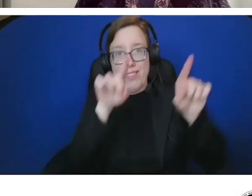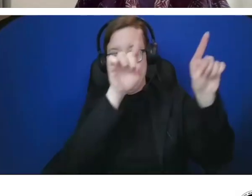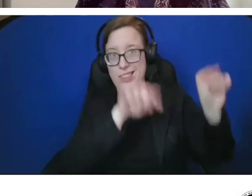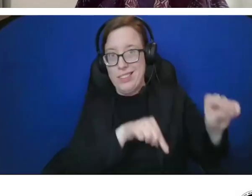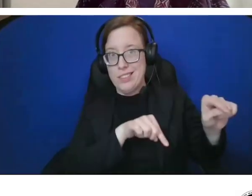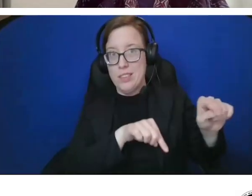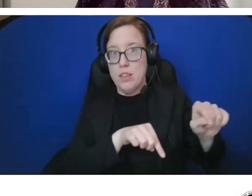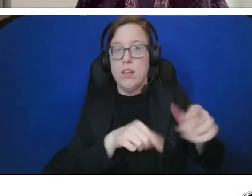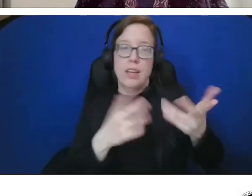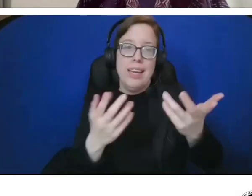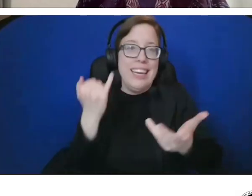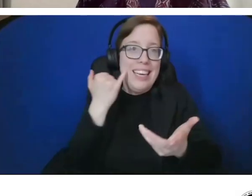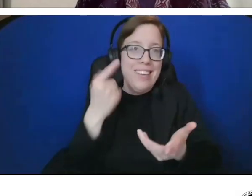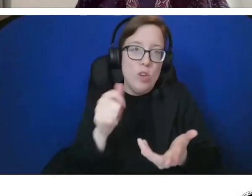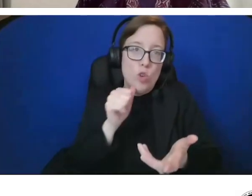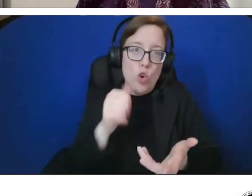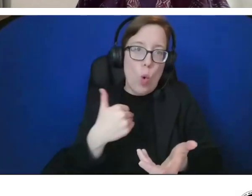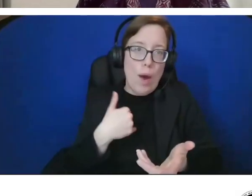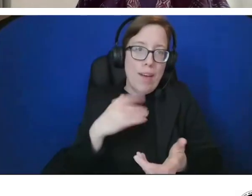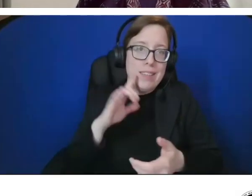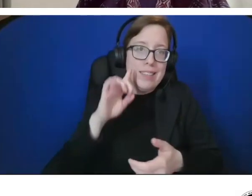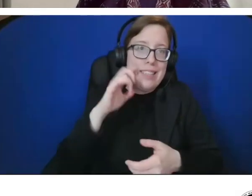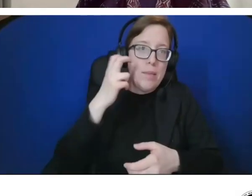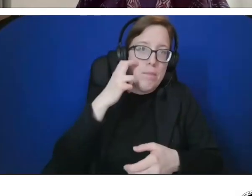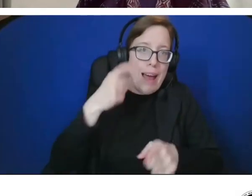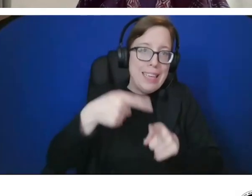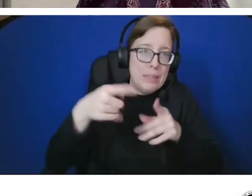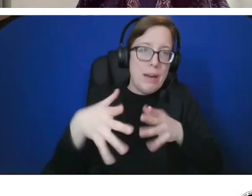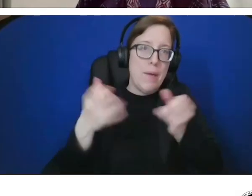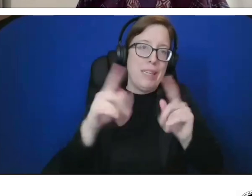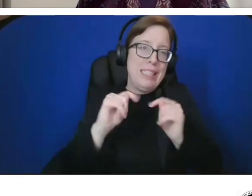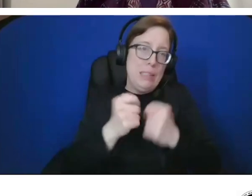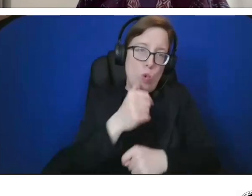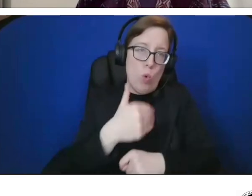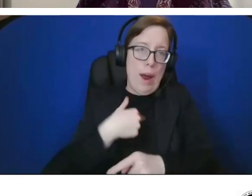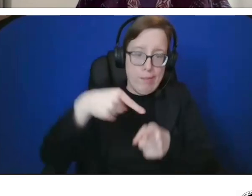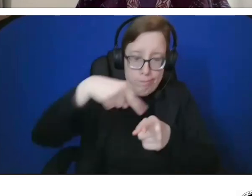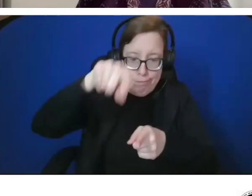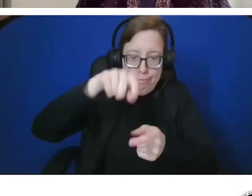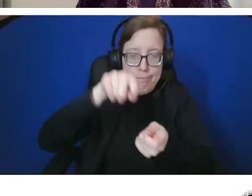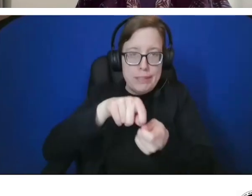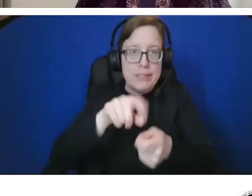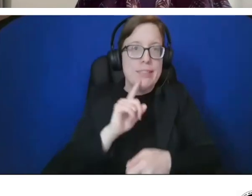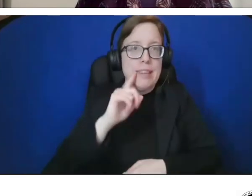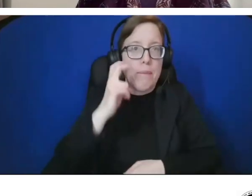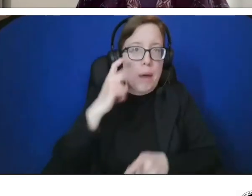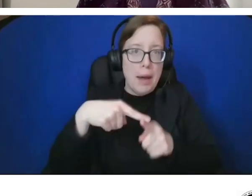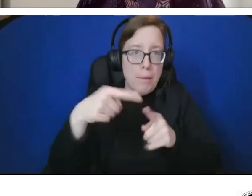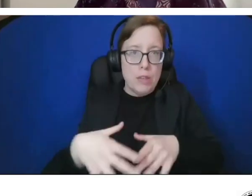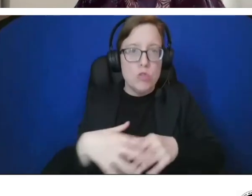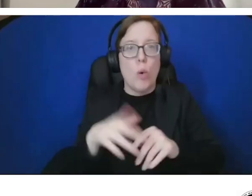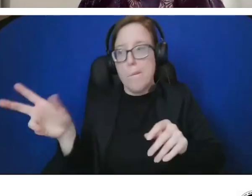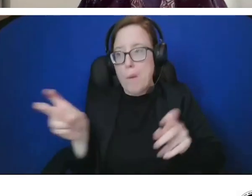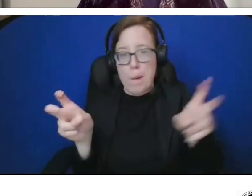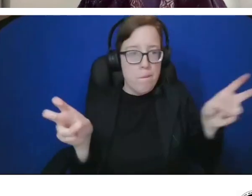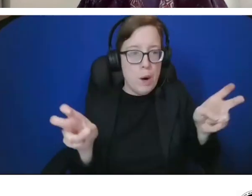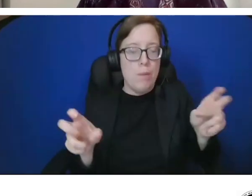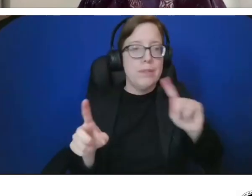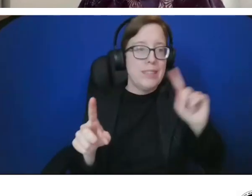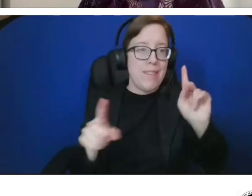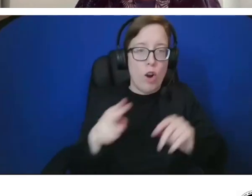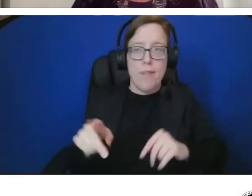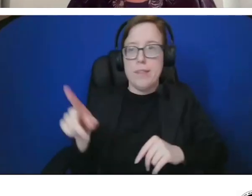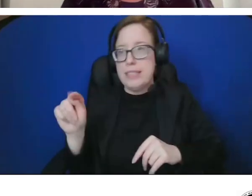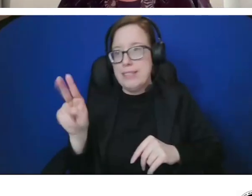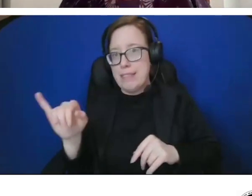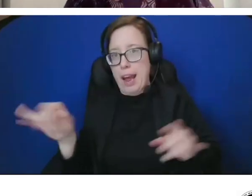these. That's assuming you don't have a deafblind specialist on your team, and many teams do not. I also want to share with